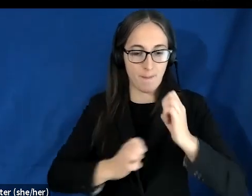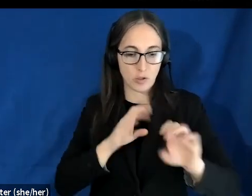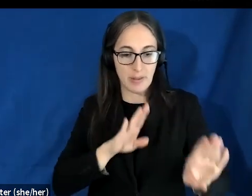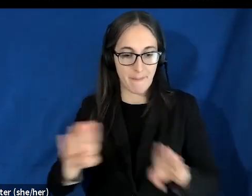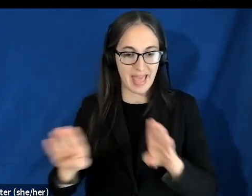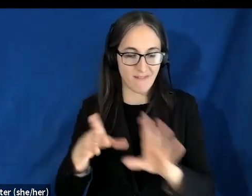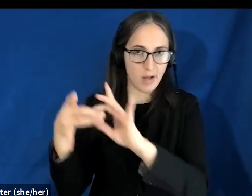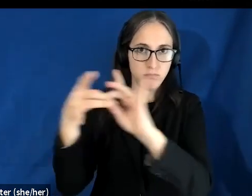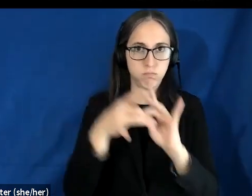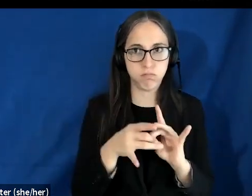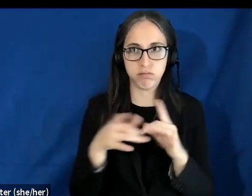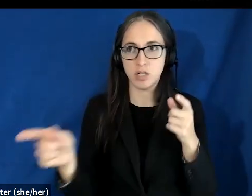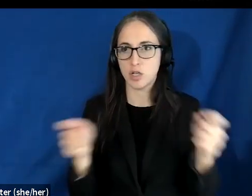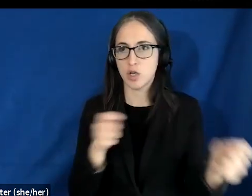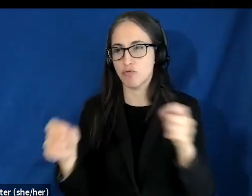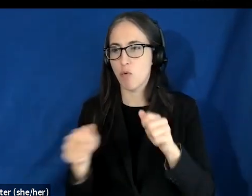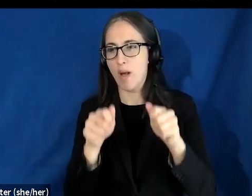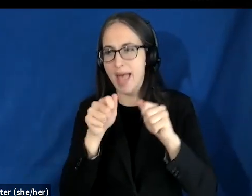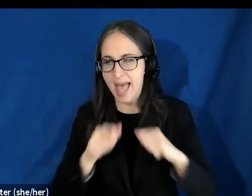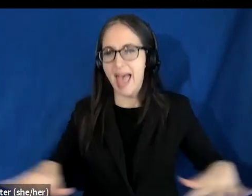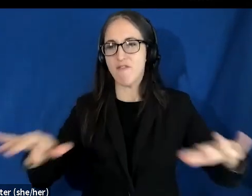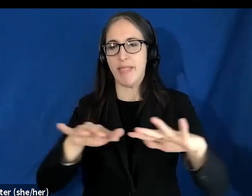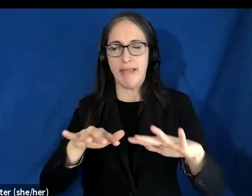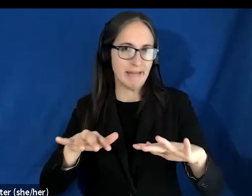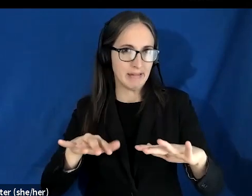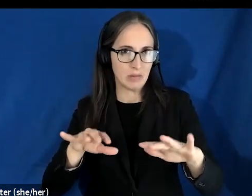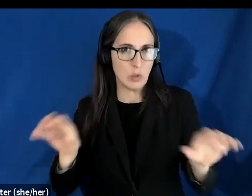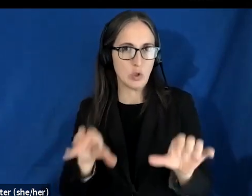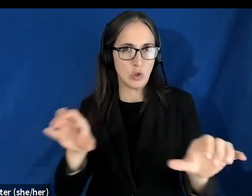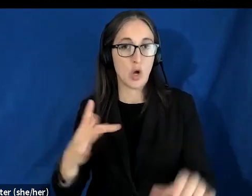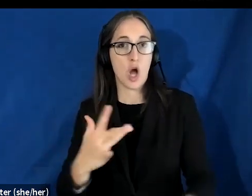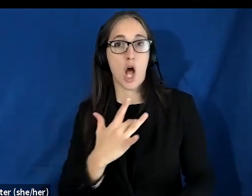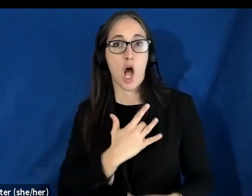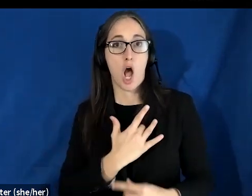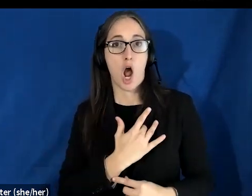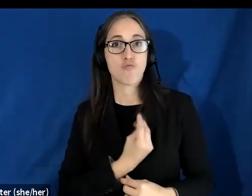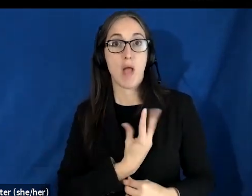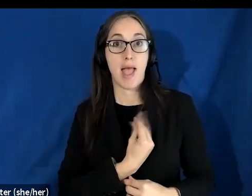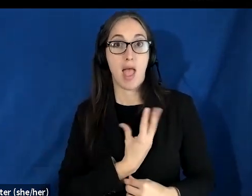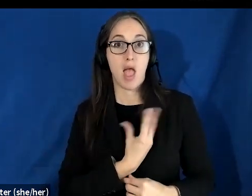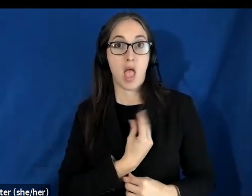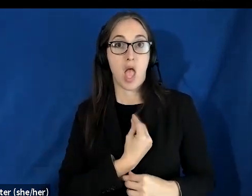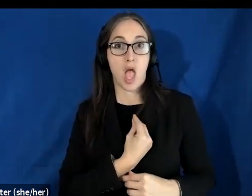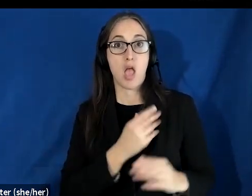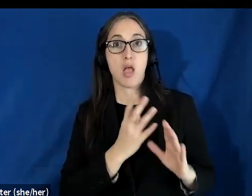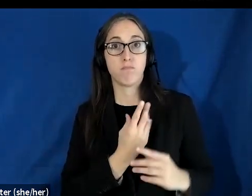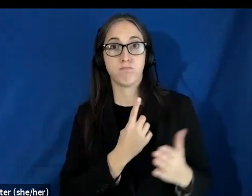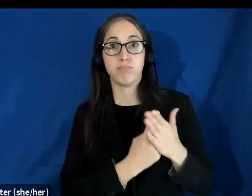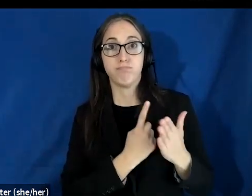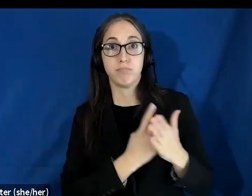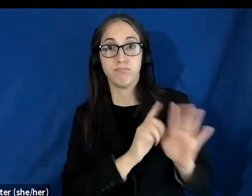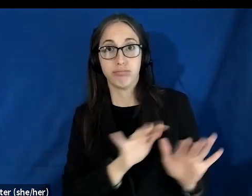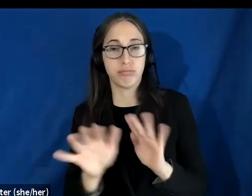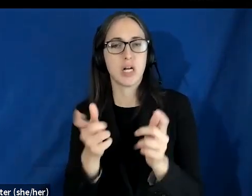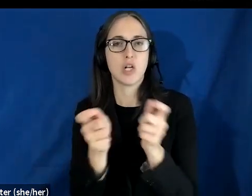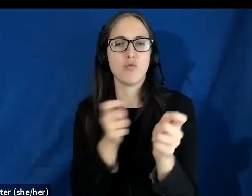controls every single thing that we do. Monitors your heart rate, your breath, everything that you do, right? Now they communicate